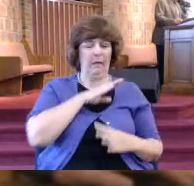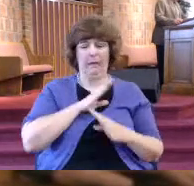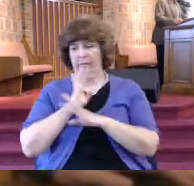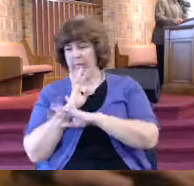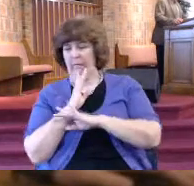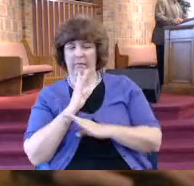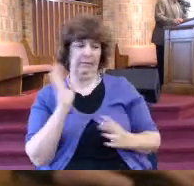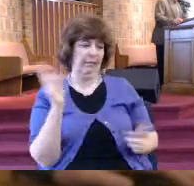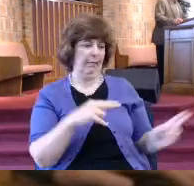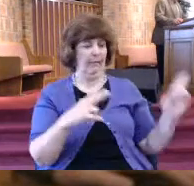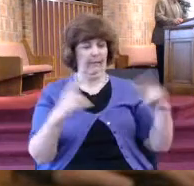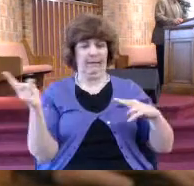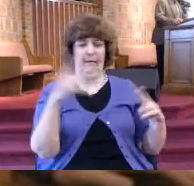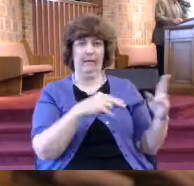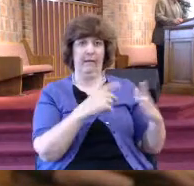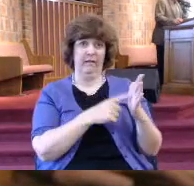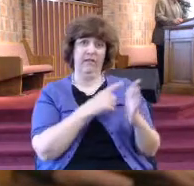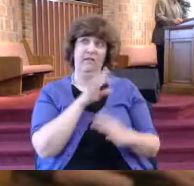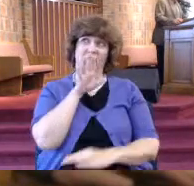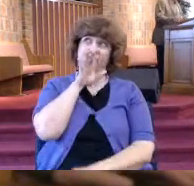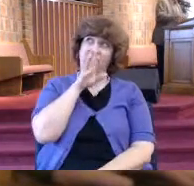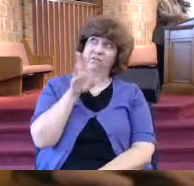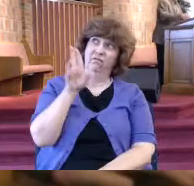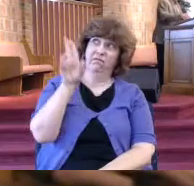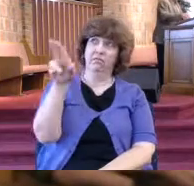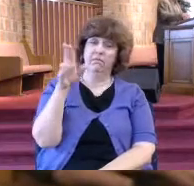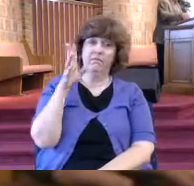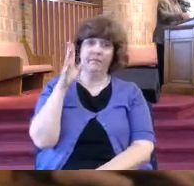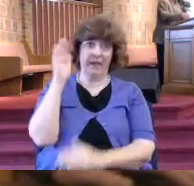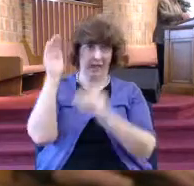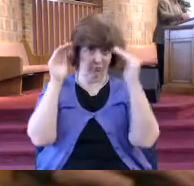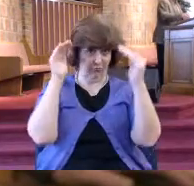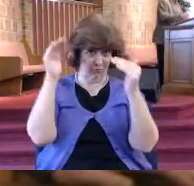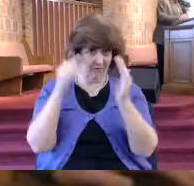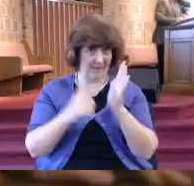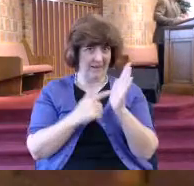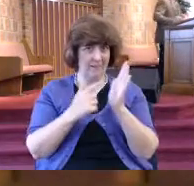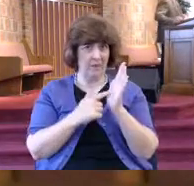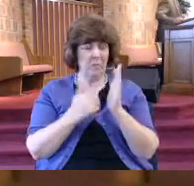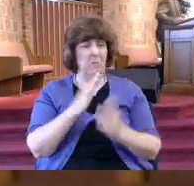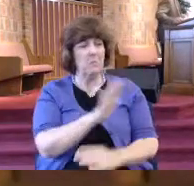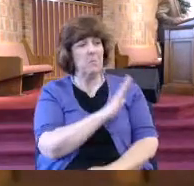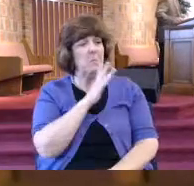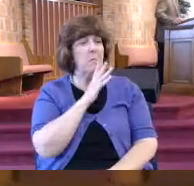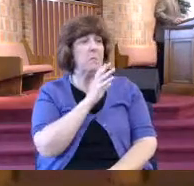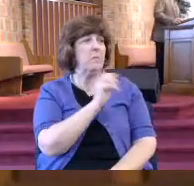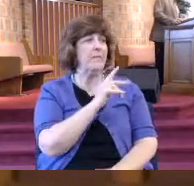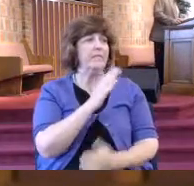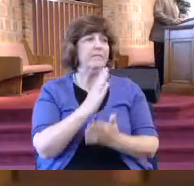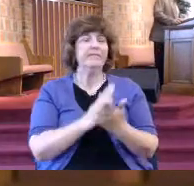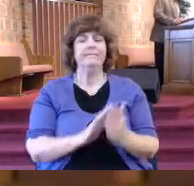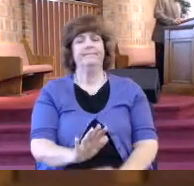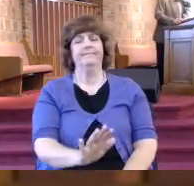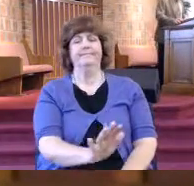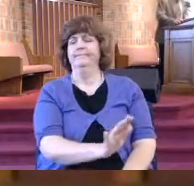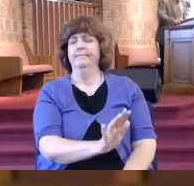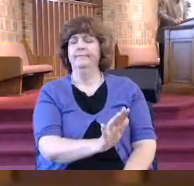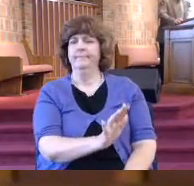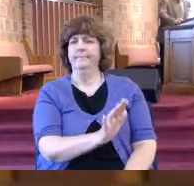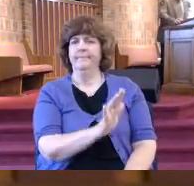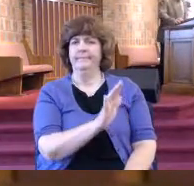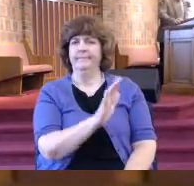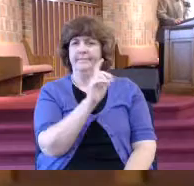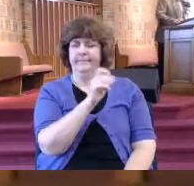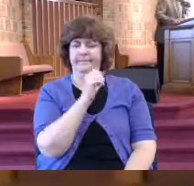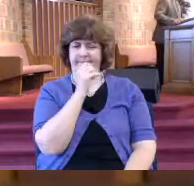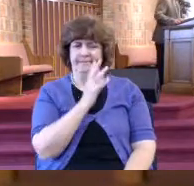toward adults. Most of what they say perhaps would be okay. Some of it might not be suitable to repeat